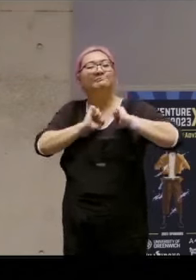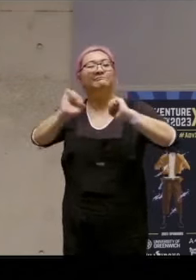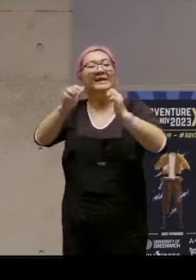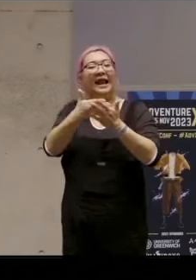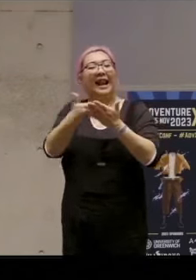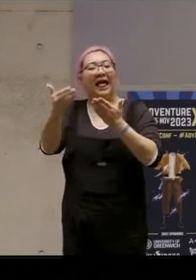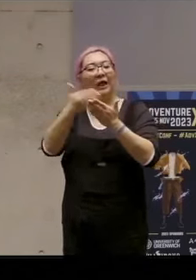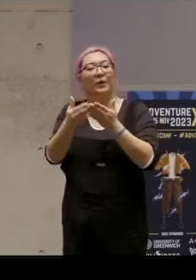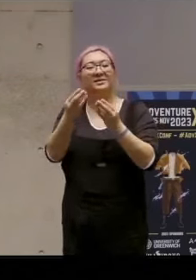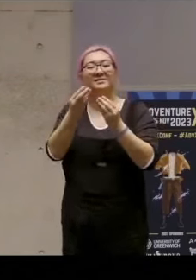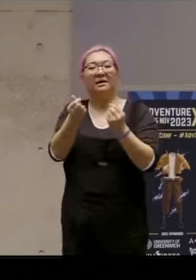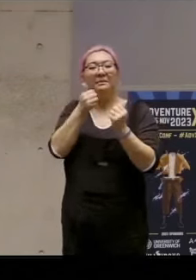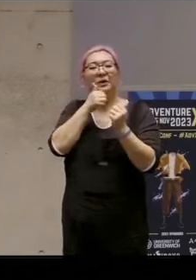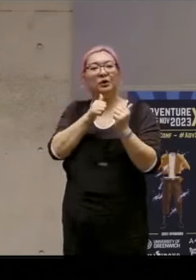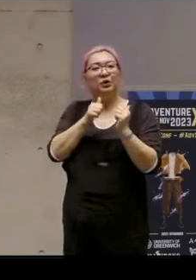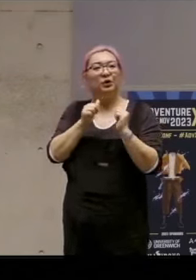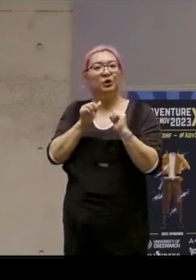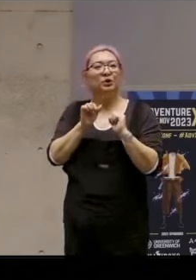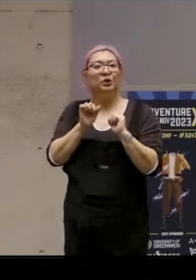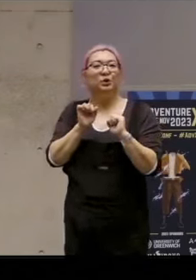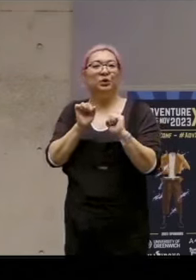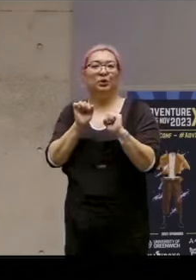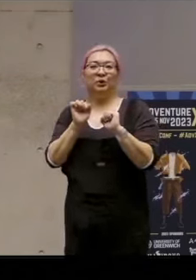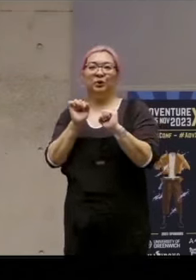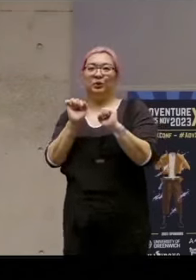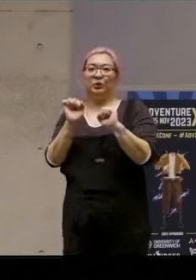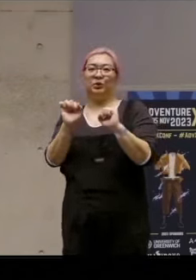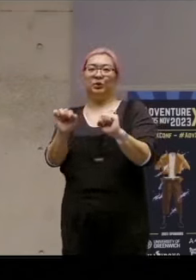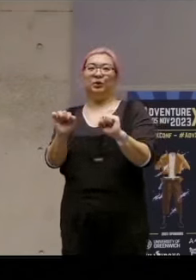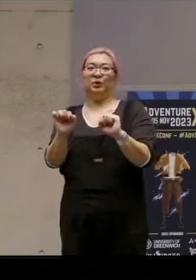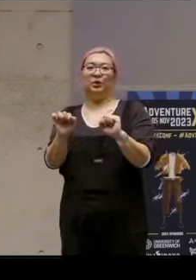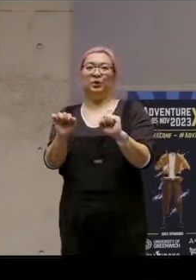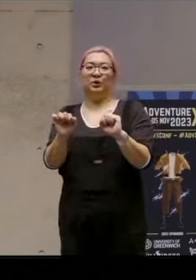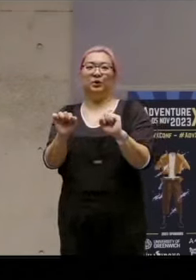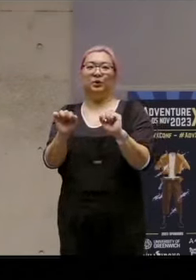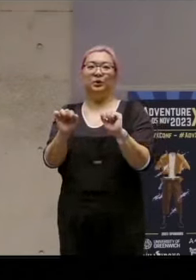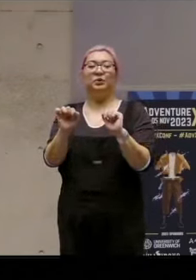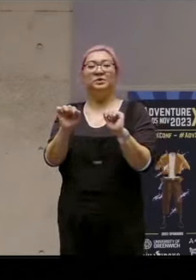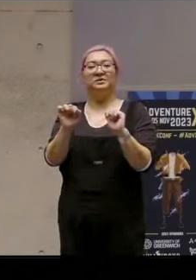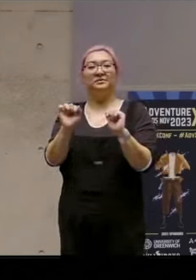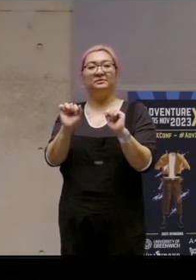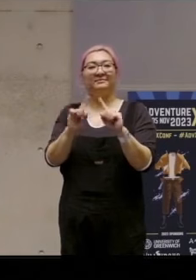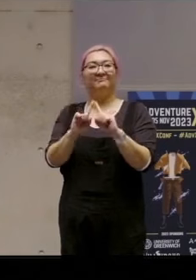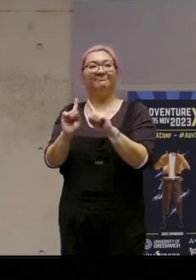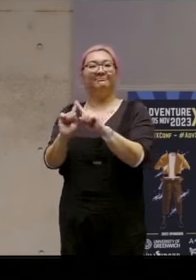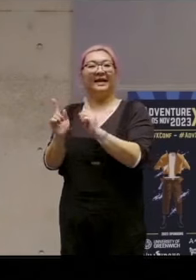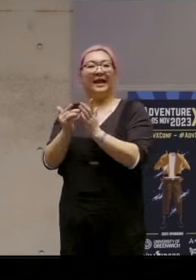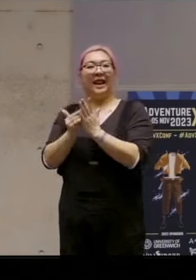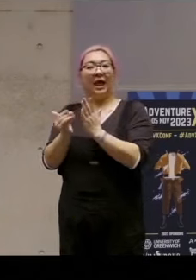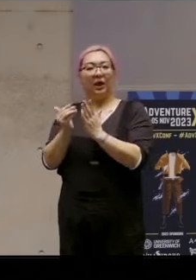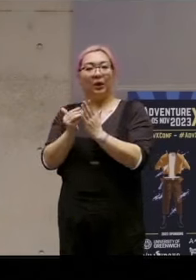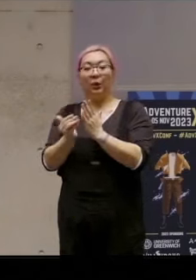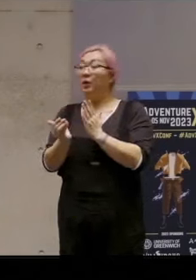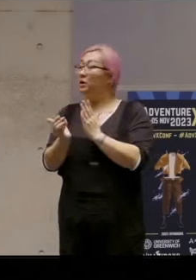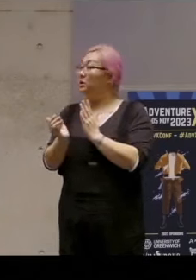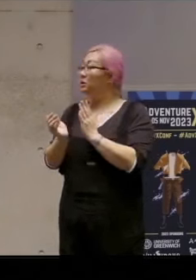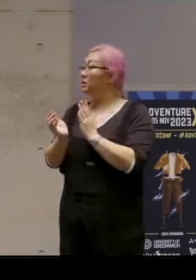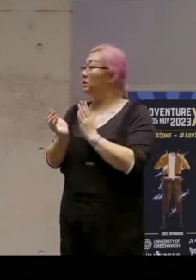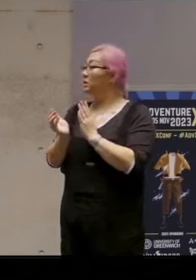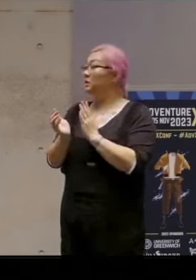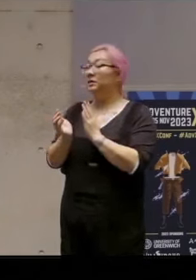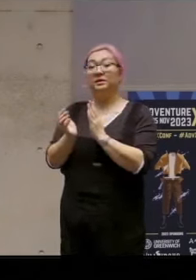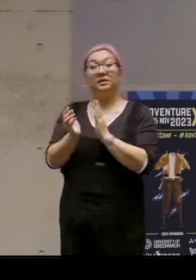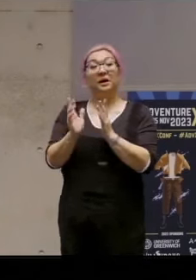Or Saltis. Saltis. Limited access to global markets due to the lack of localization around those